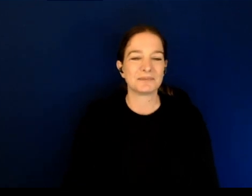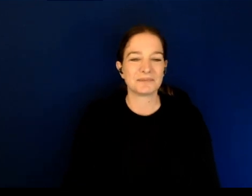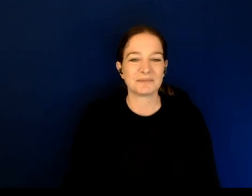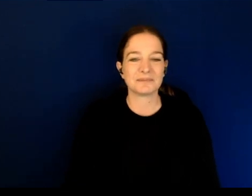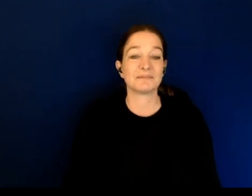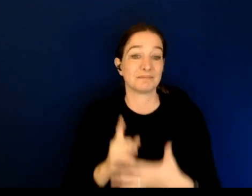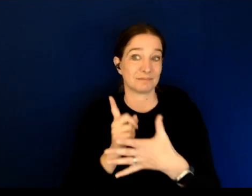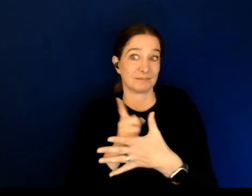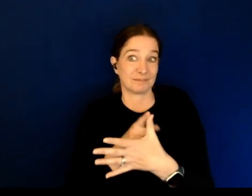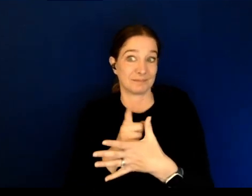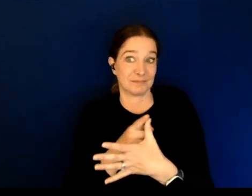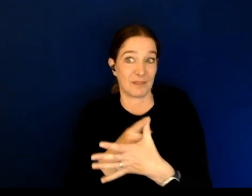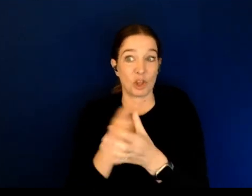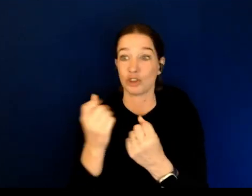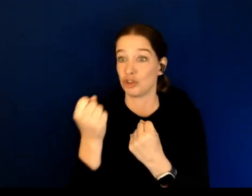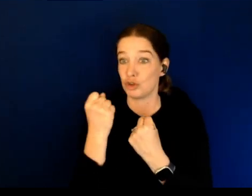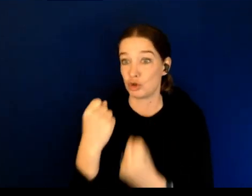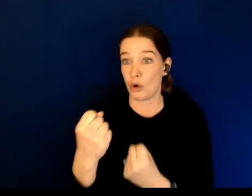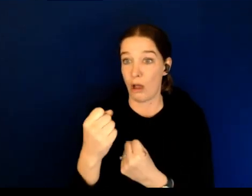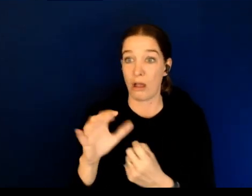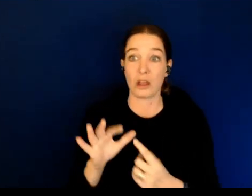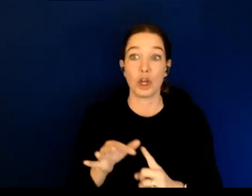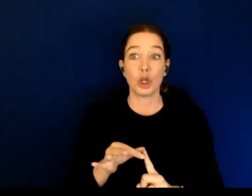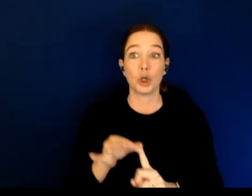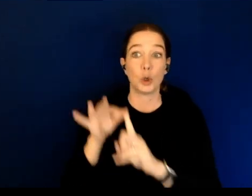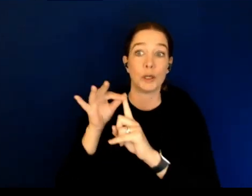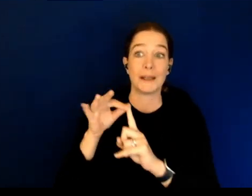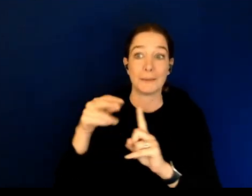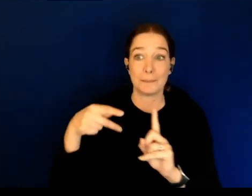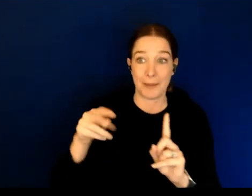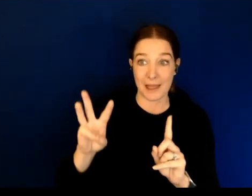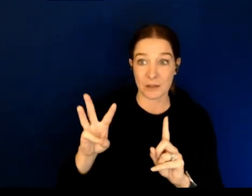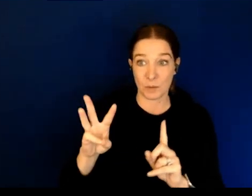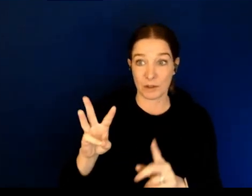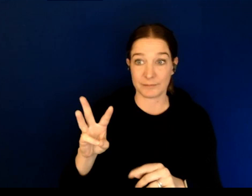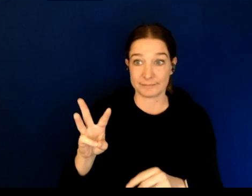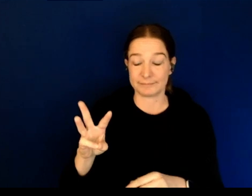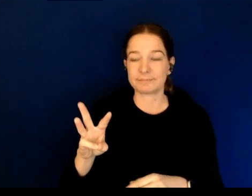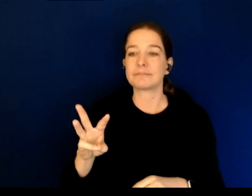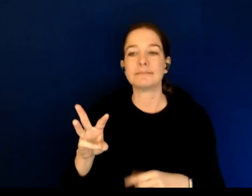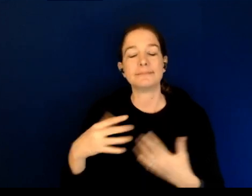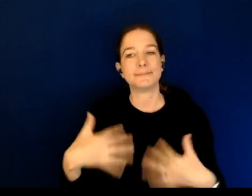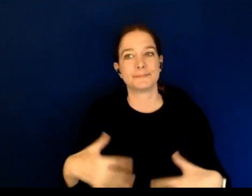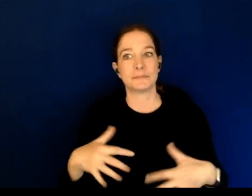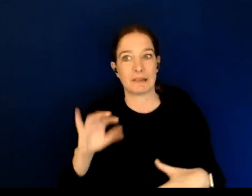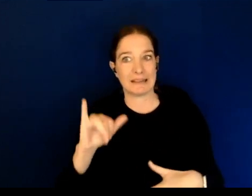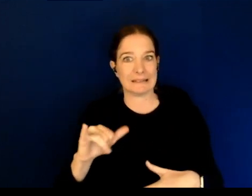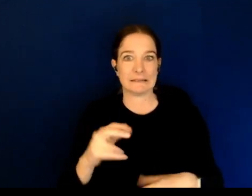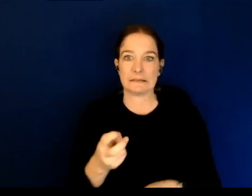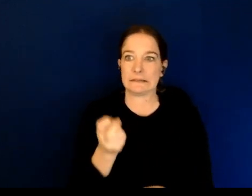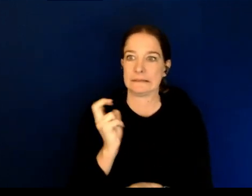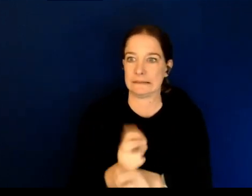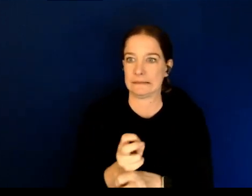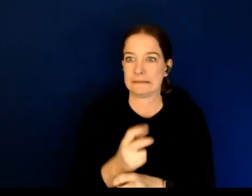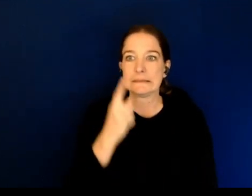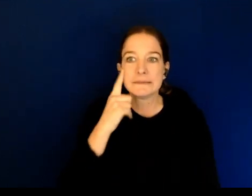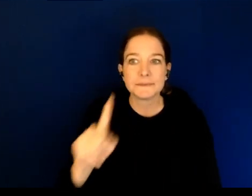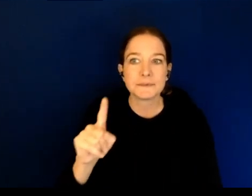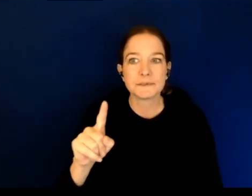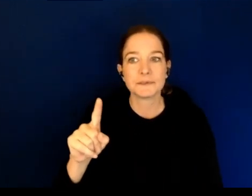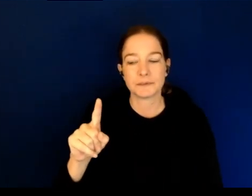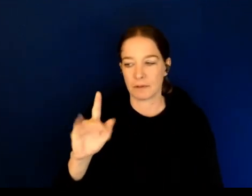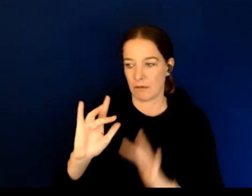Starting with number one, strong, unique passwords. This makes it extremely difficult for